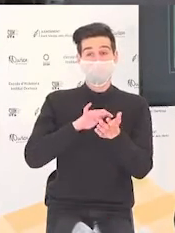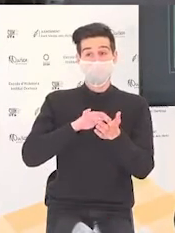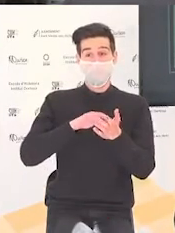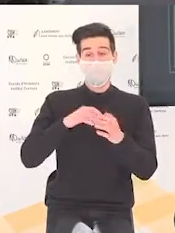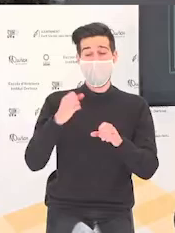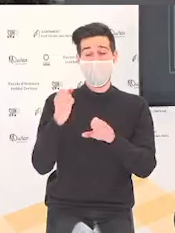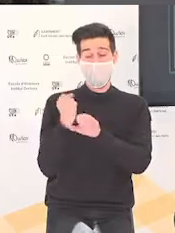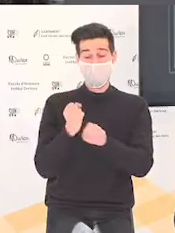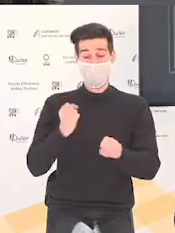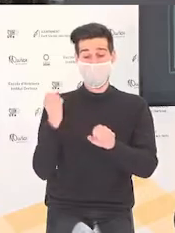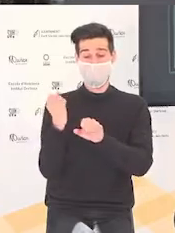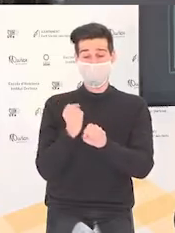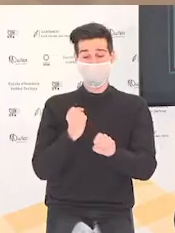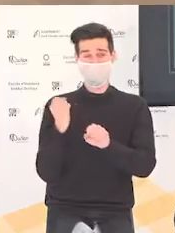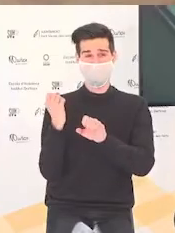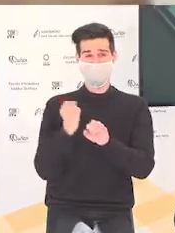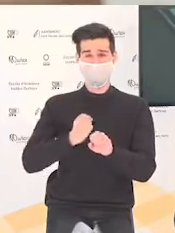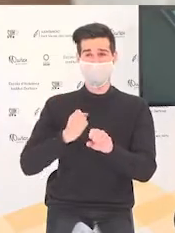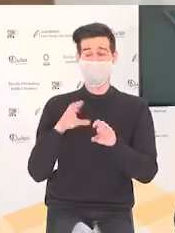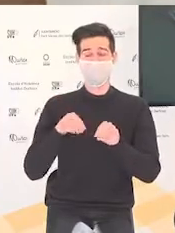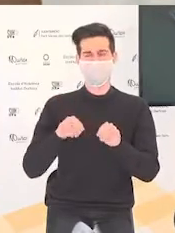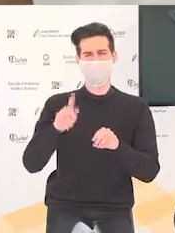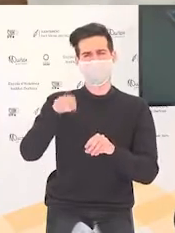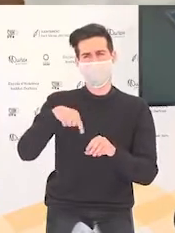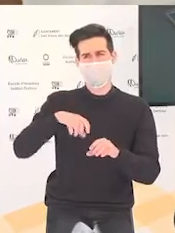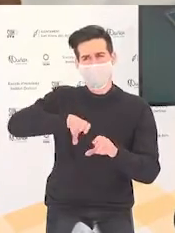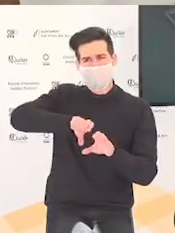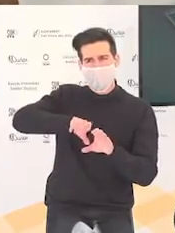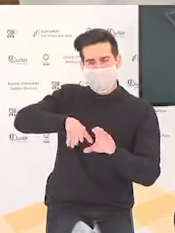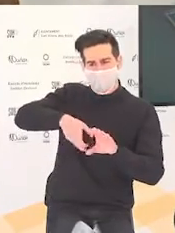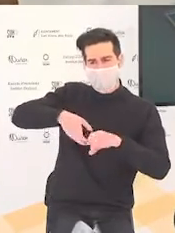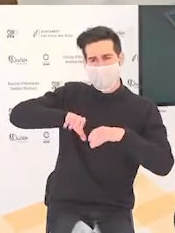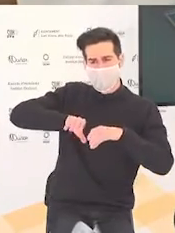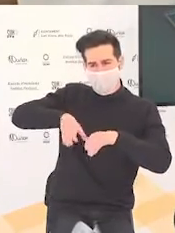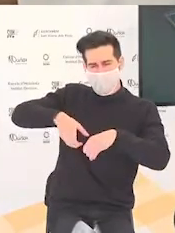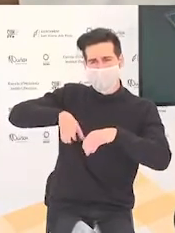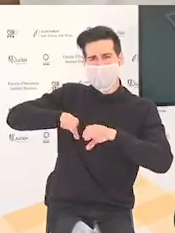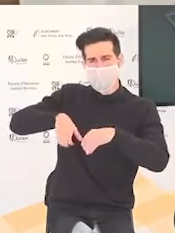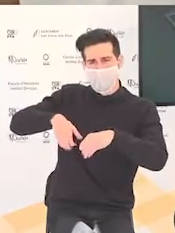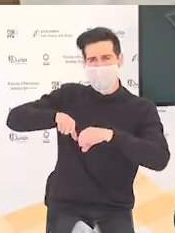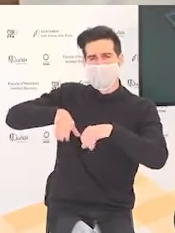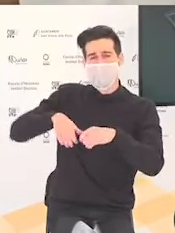y dándole presión, lo voy a ir girando también para asegurarme de que no sale por el otro extremo.